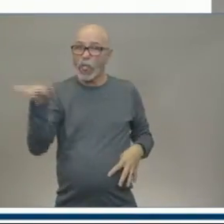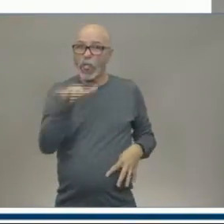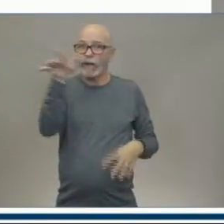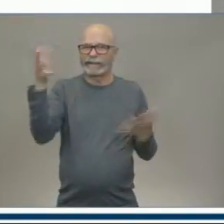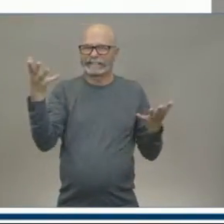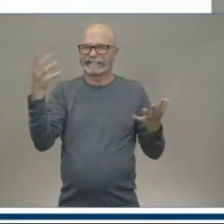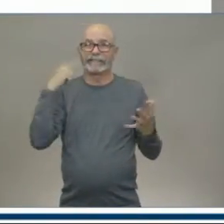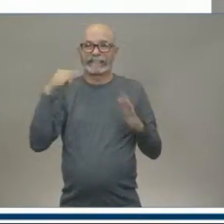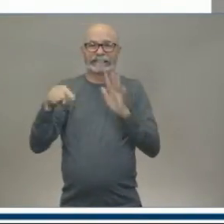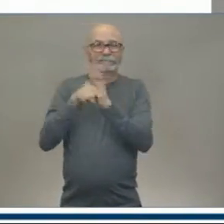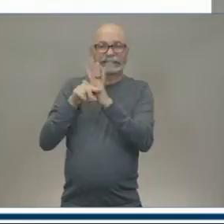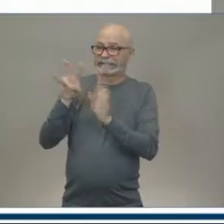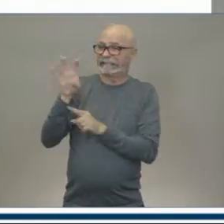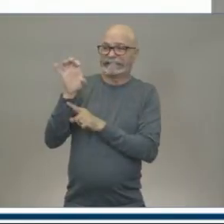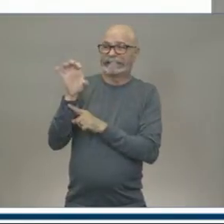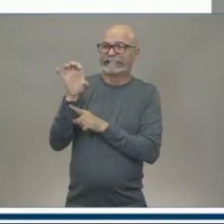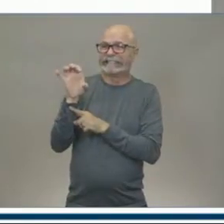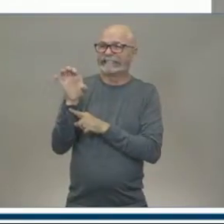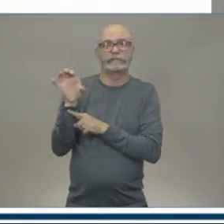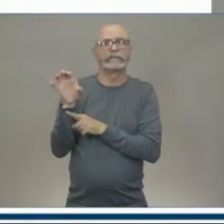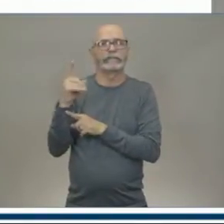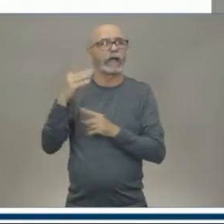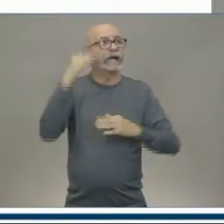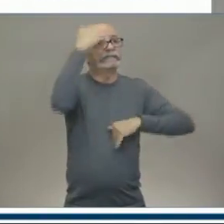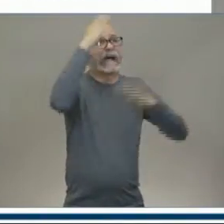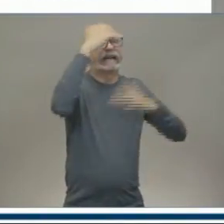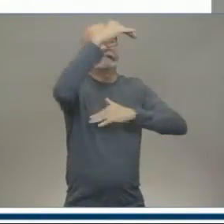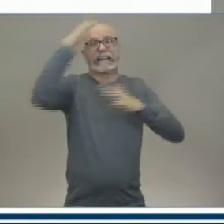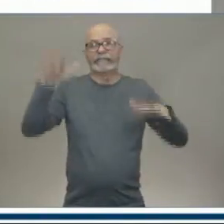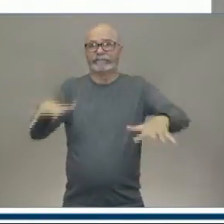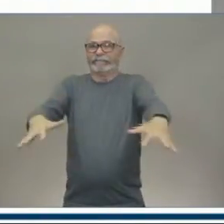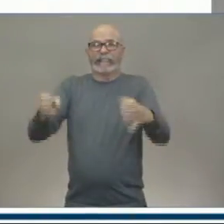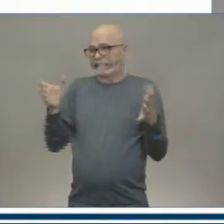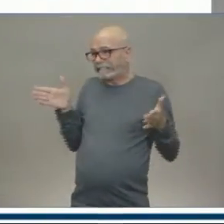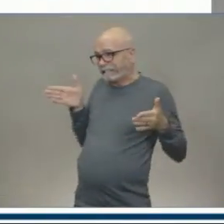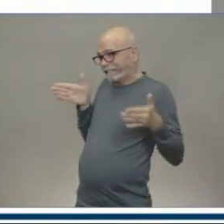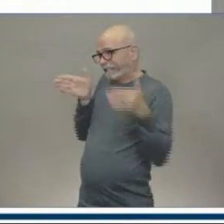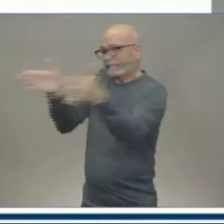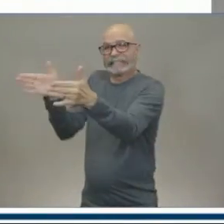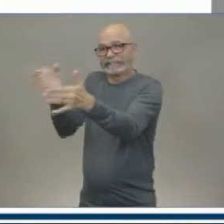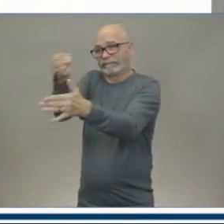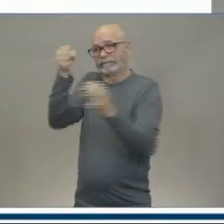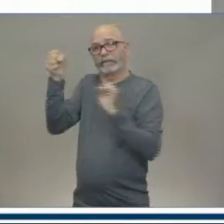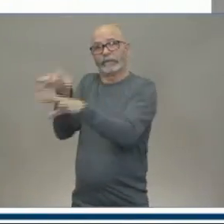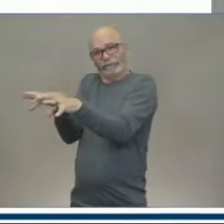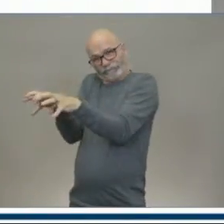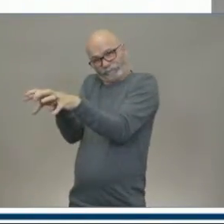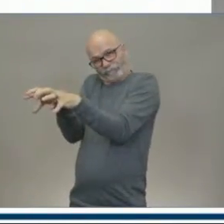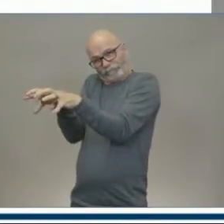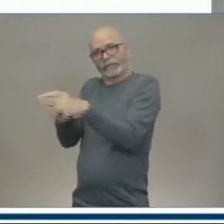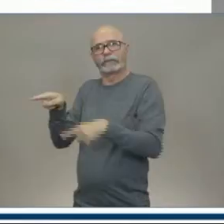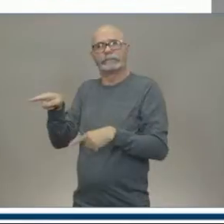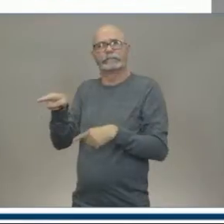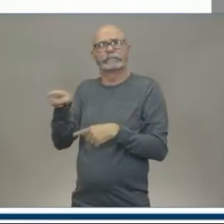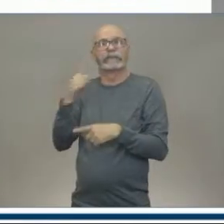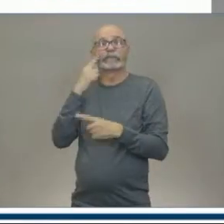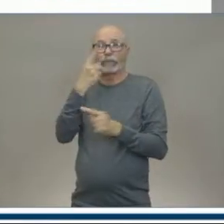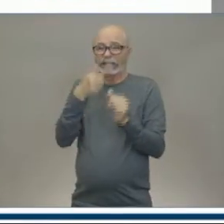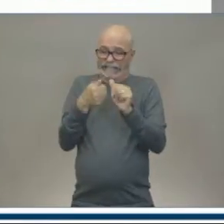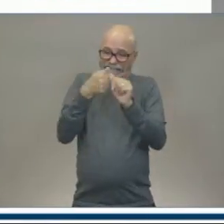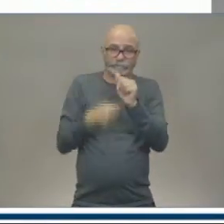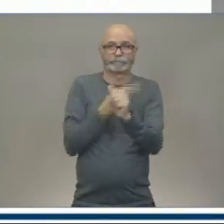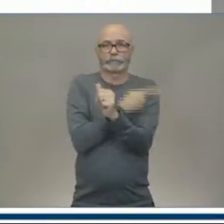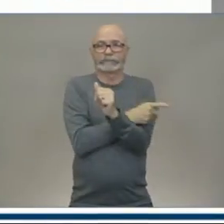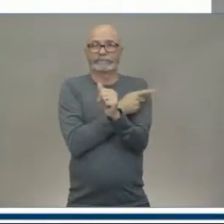of procuring those type of freezers, and so we're in the one per province. So we're in the queue to get